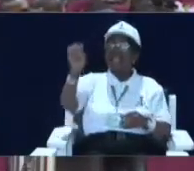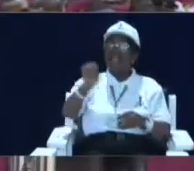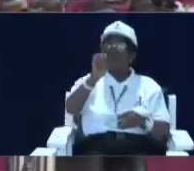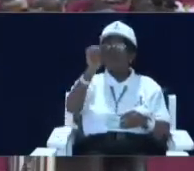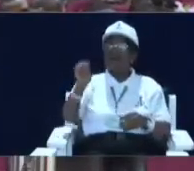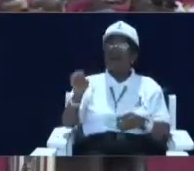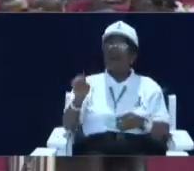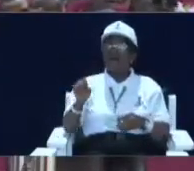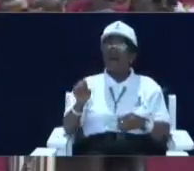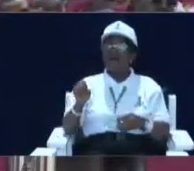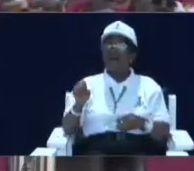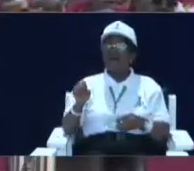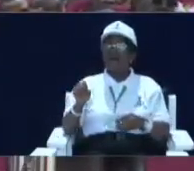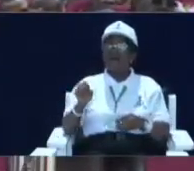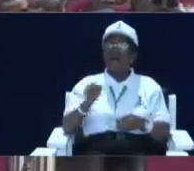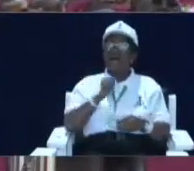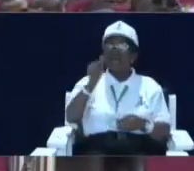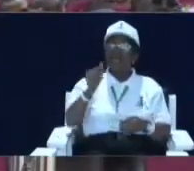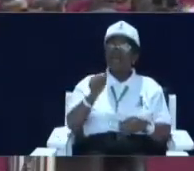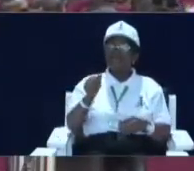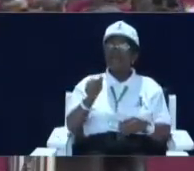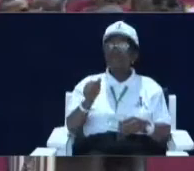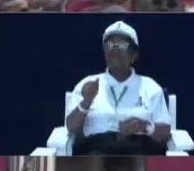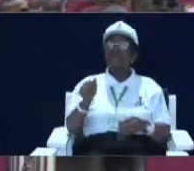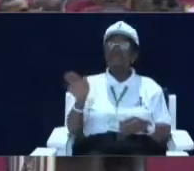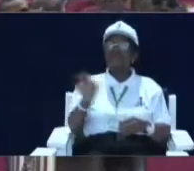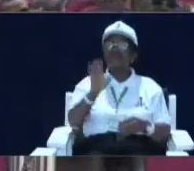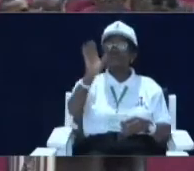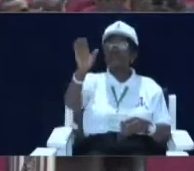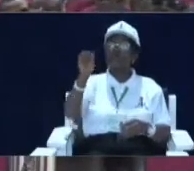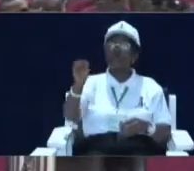you know I'm your coach. I will always have